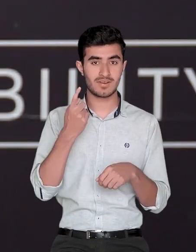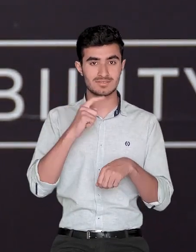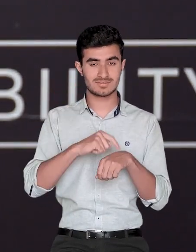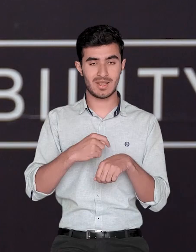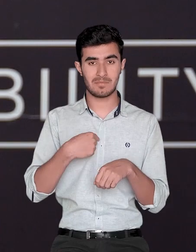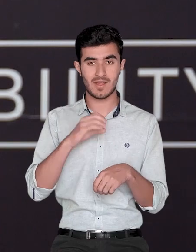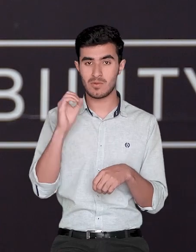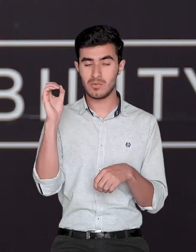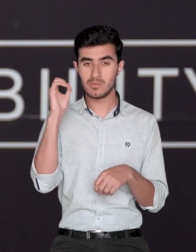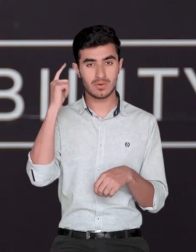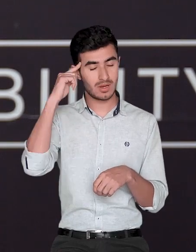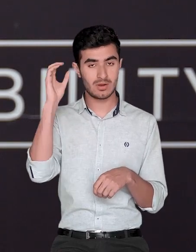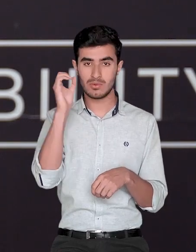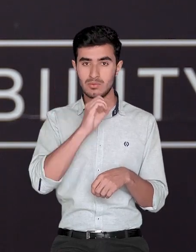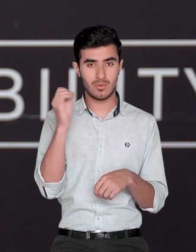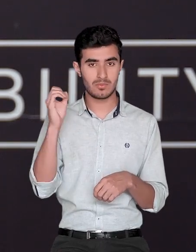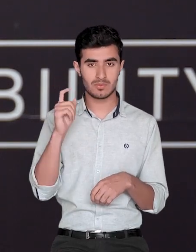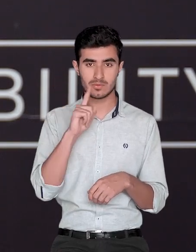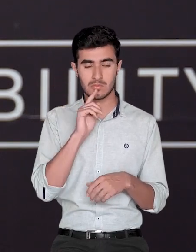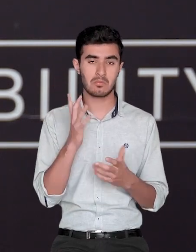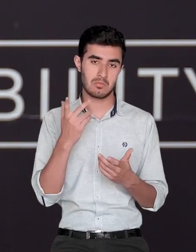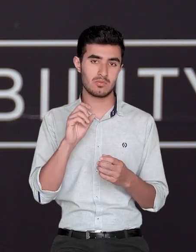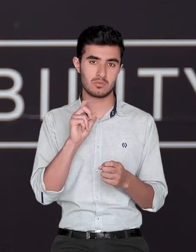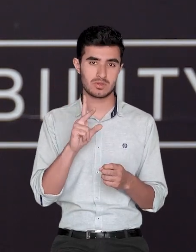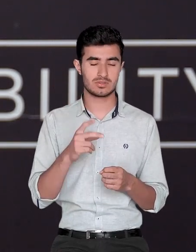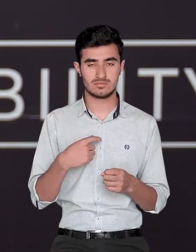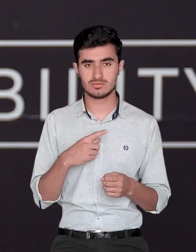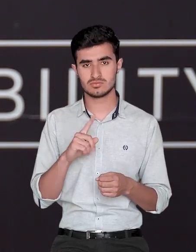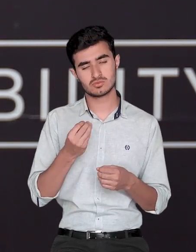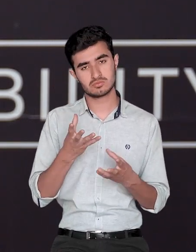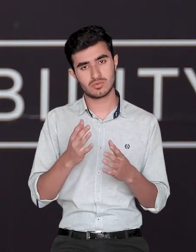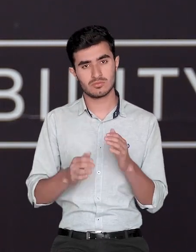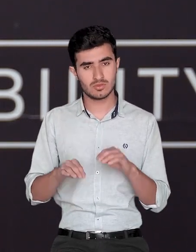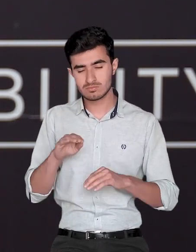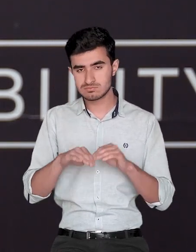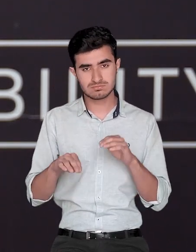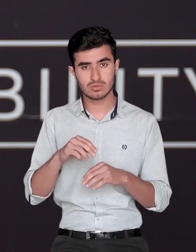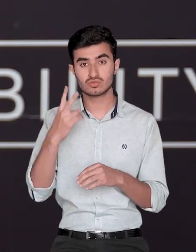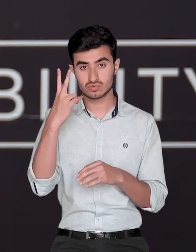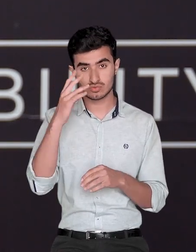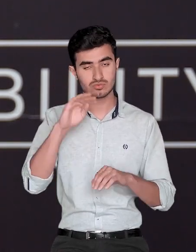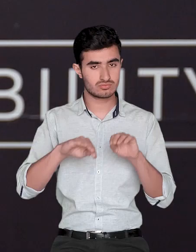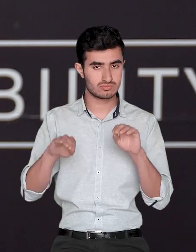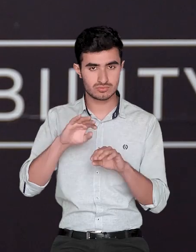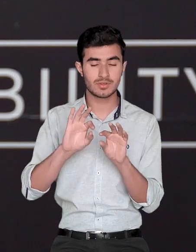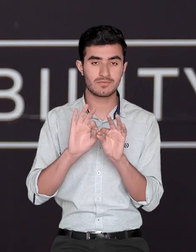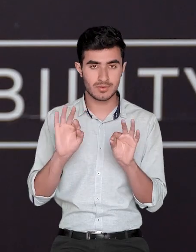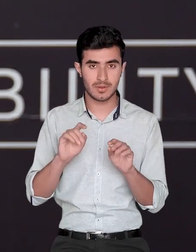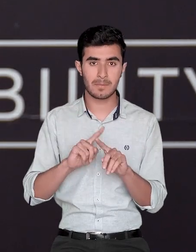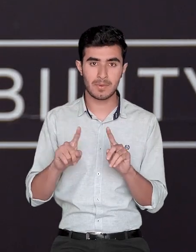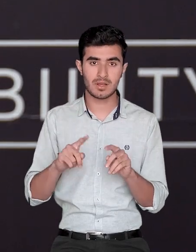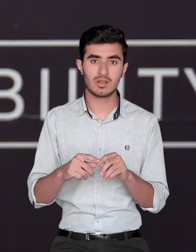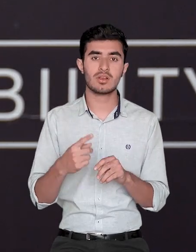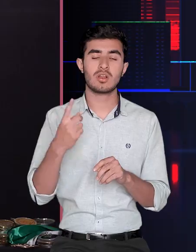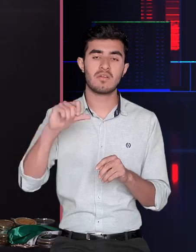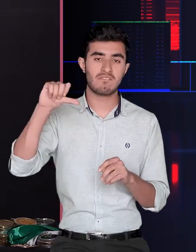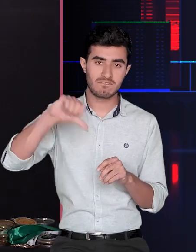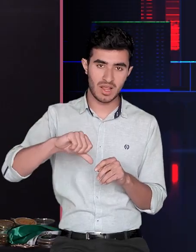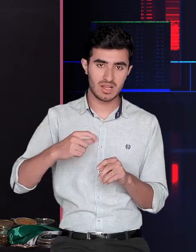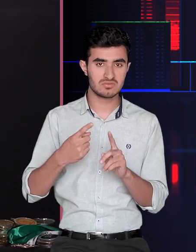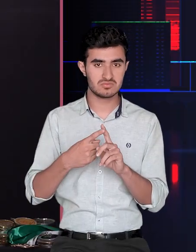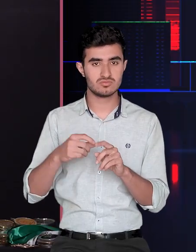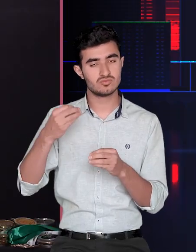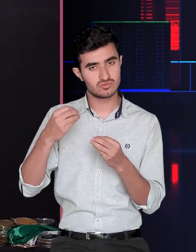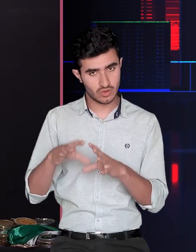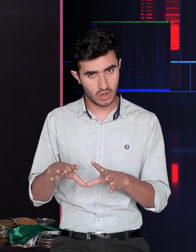a lot bigger than I had thought it would be. So I took part in the 2 races that I had to take part in. I got